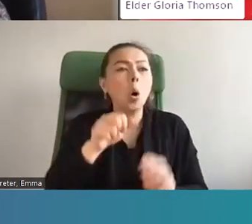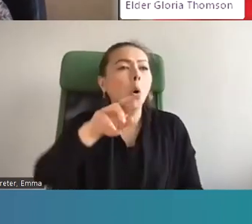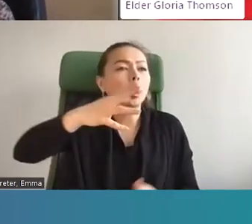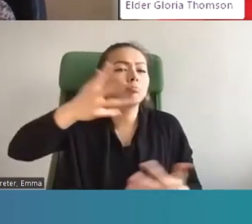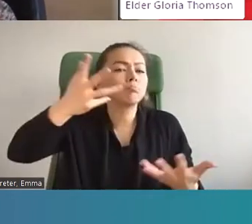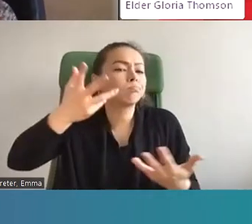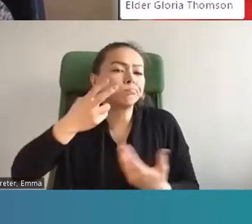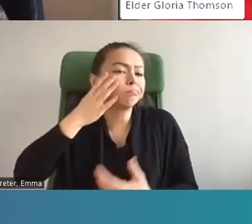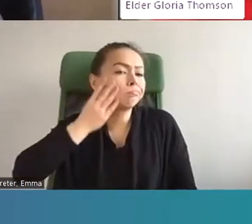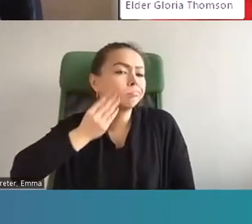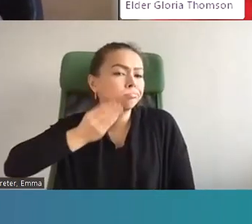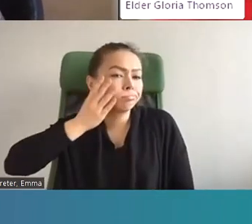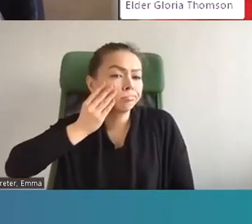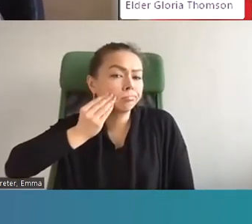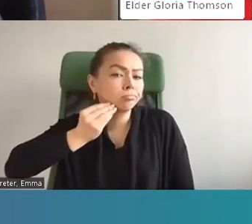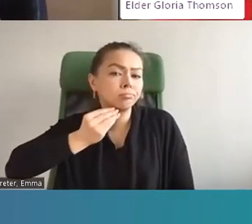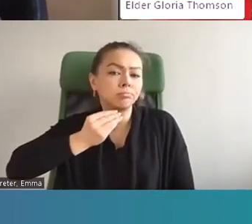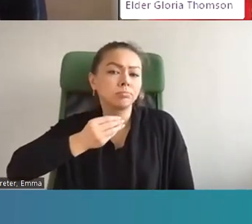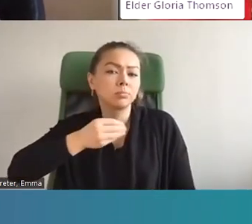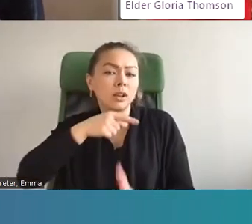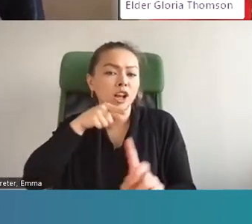or not an elder, I'm sorry, older person.